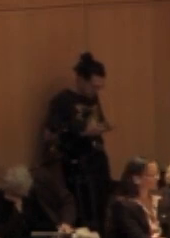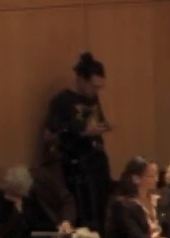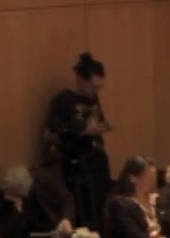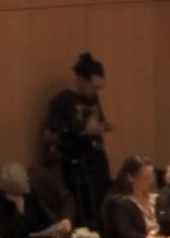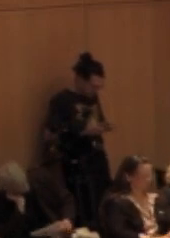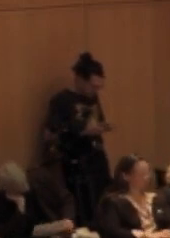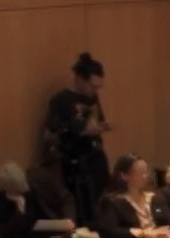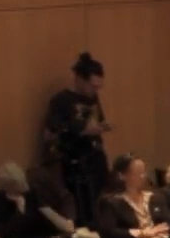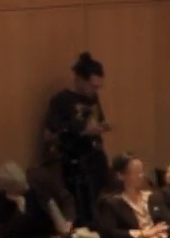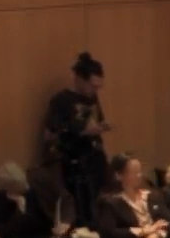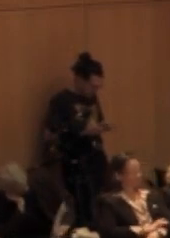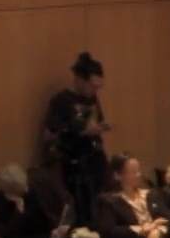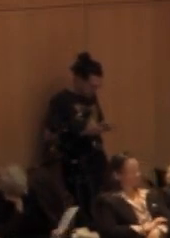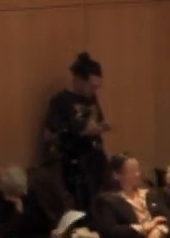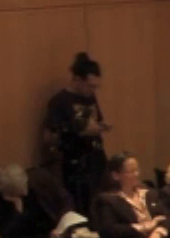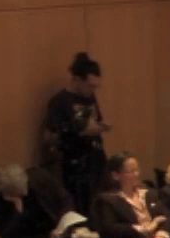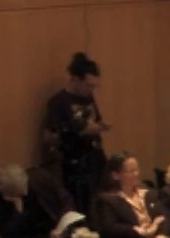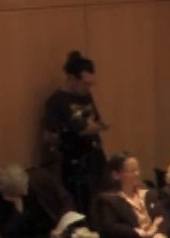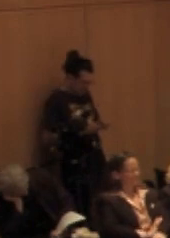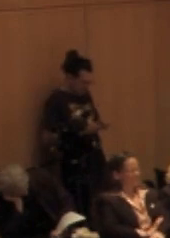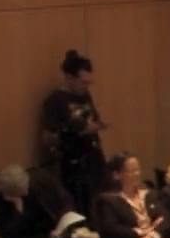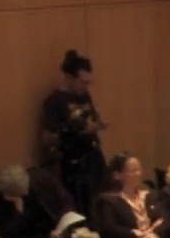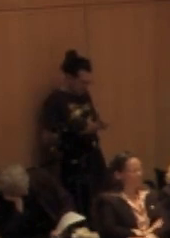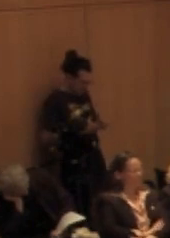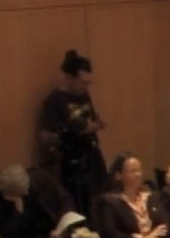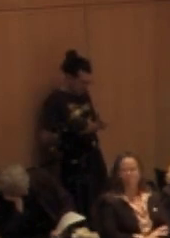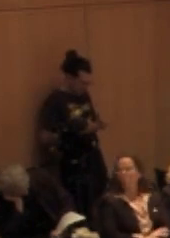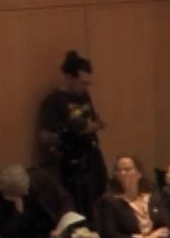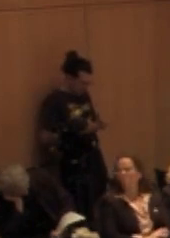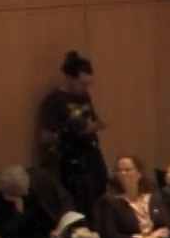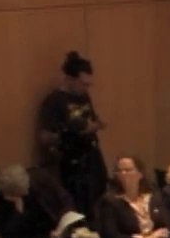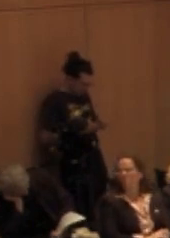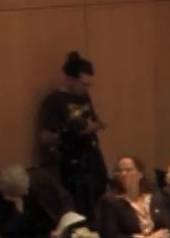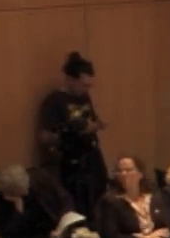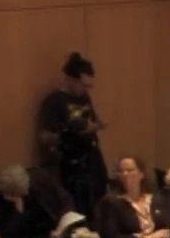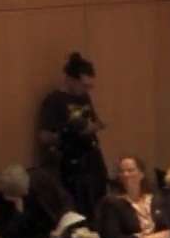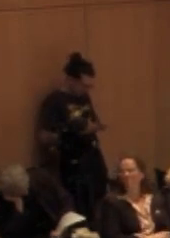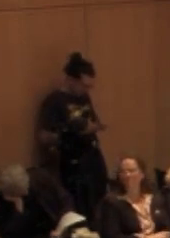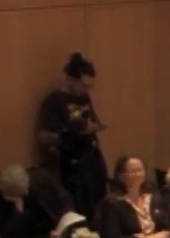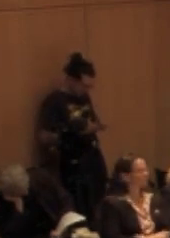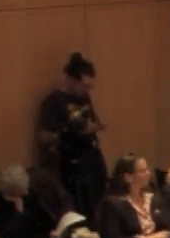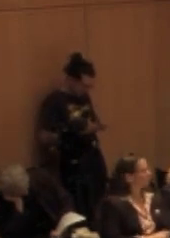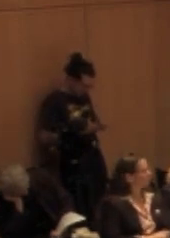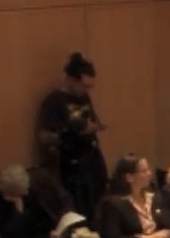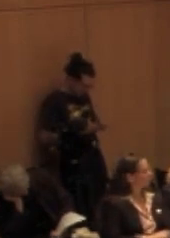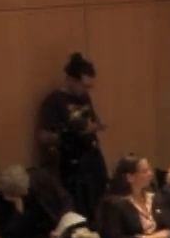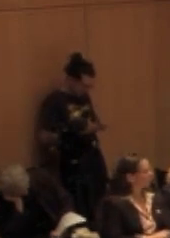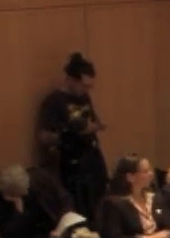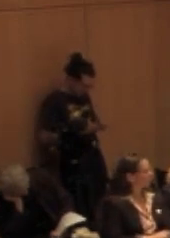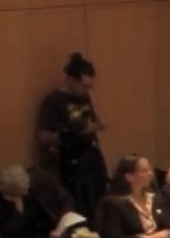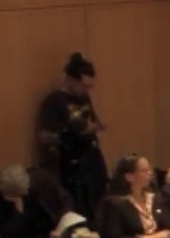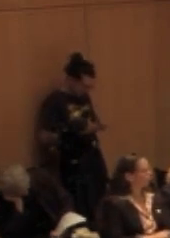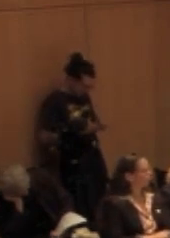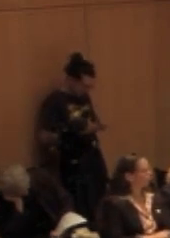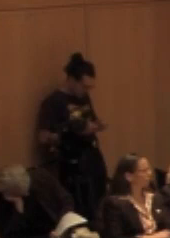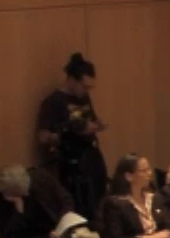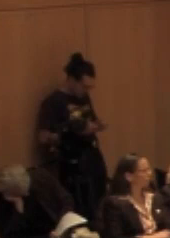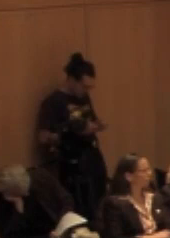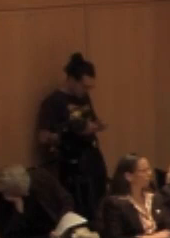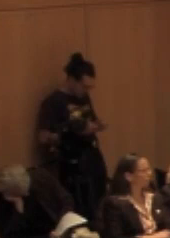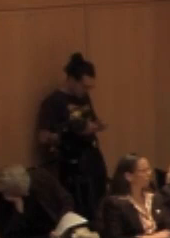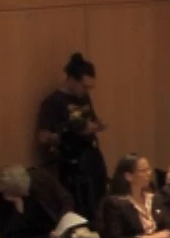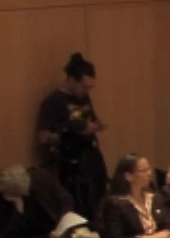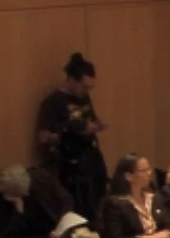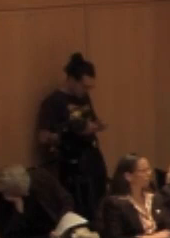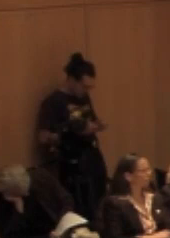involved it was a group effort to make that first production happen um and we we I really didn't know what